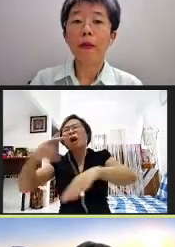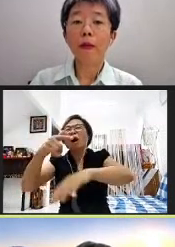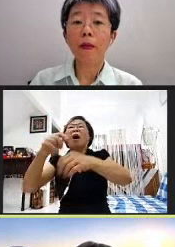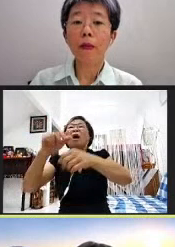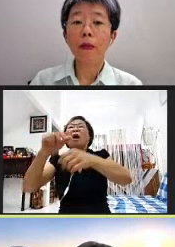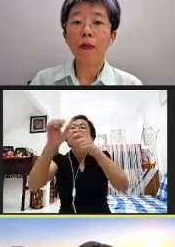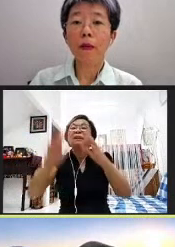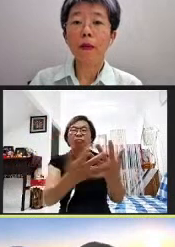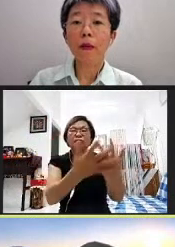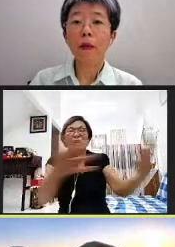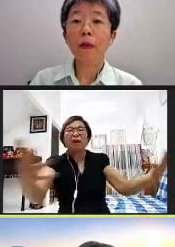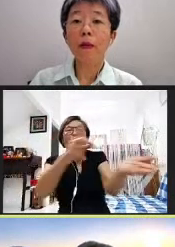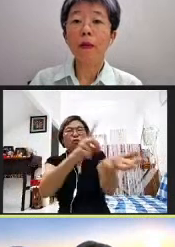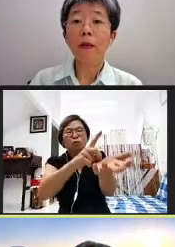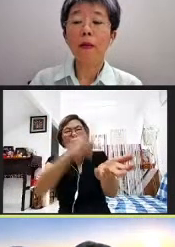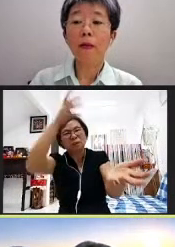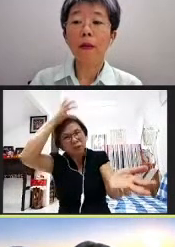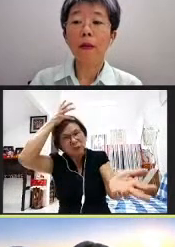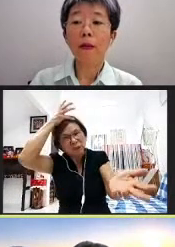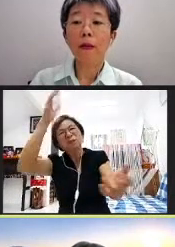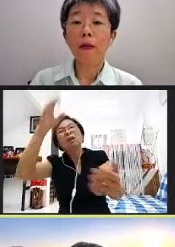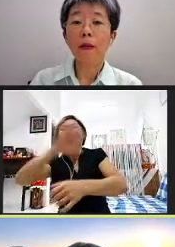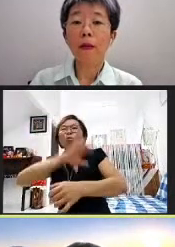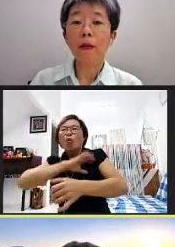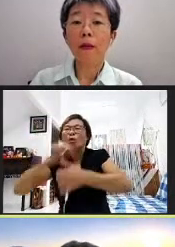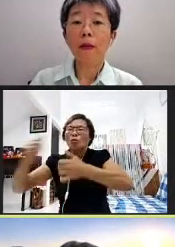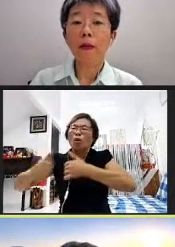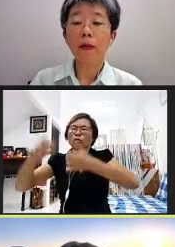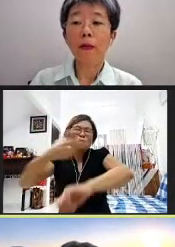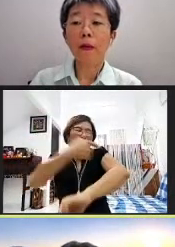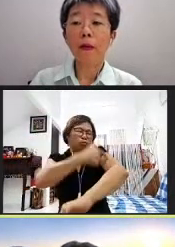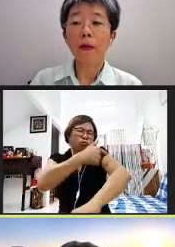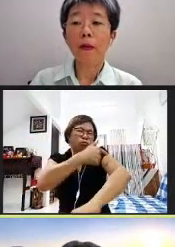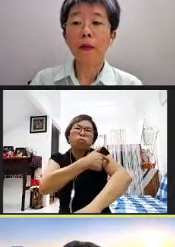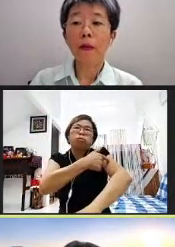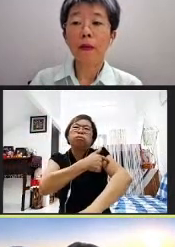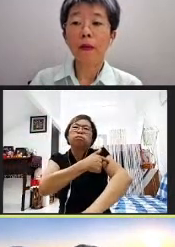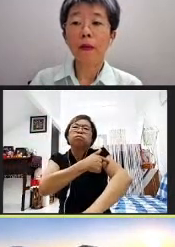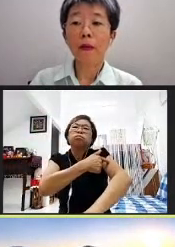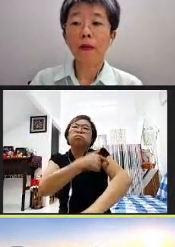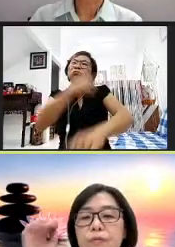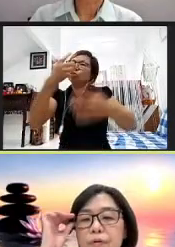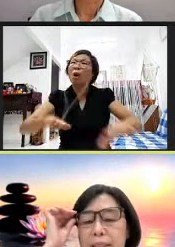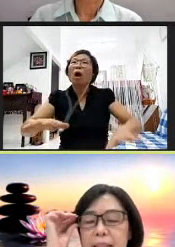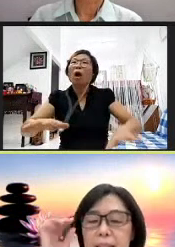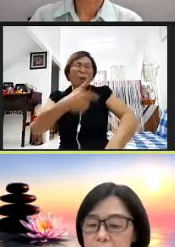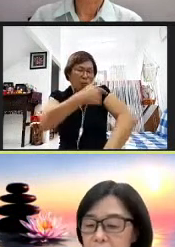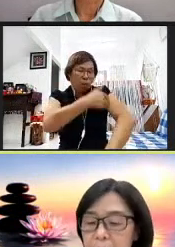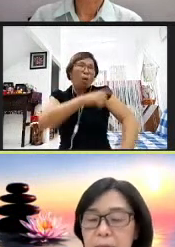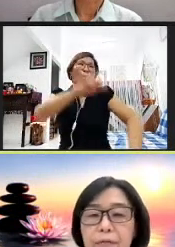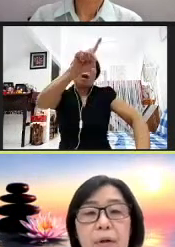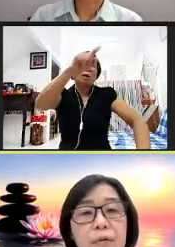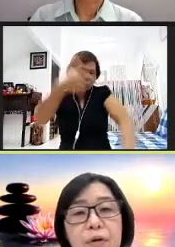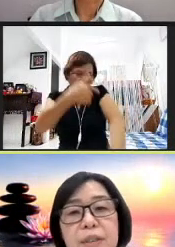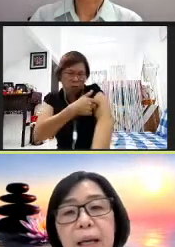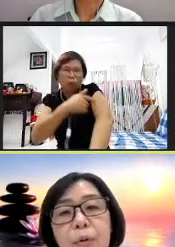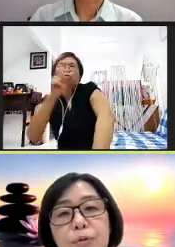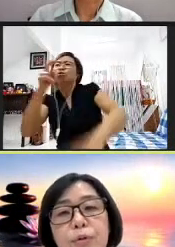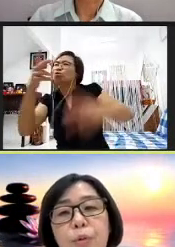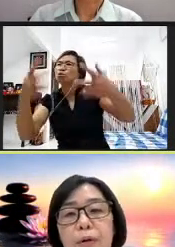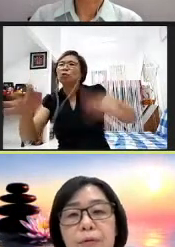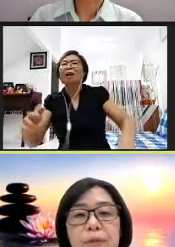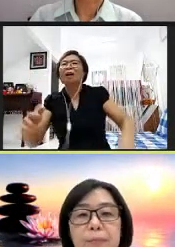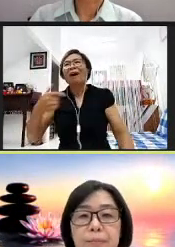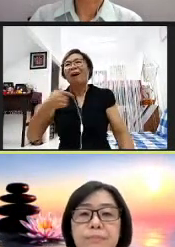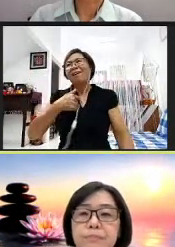near 300,000, I think up to today, has received the complete second dose of vaccine. And of course, I'm